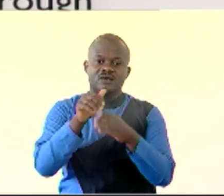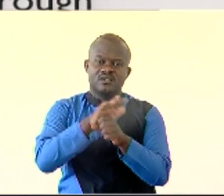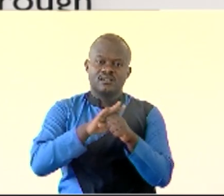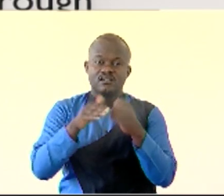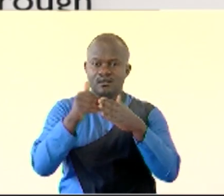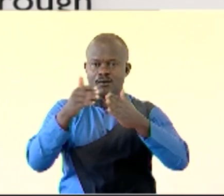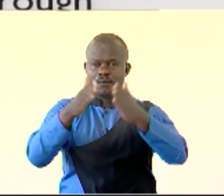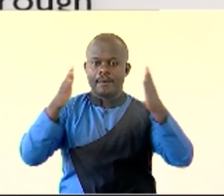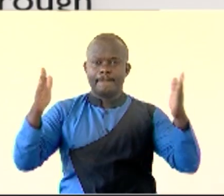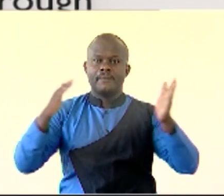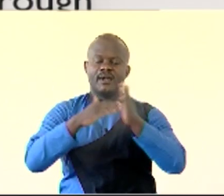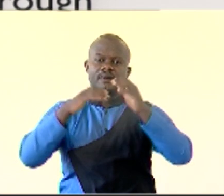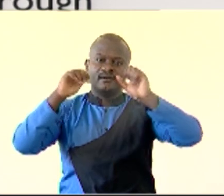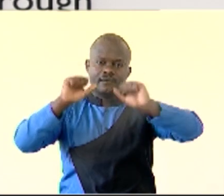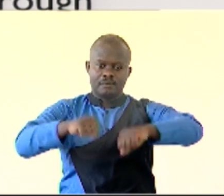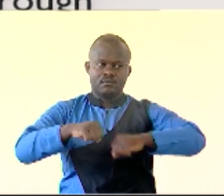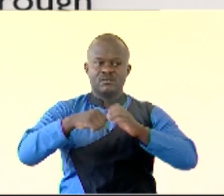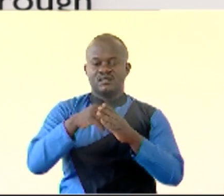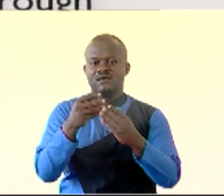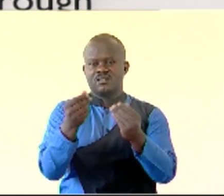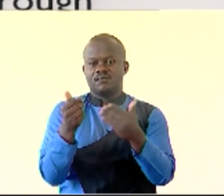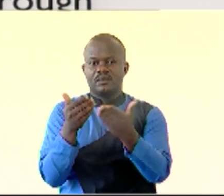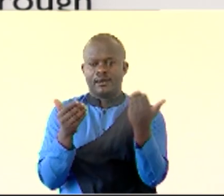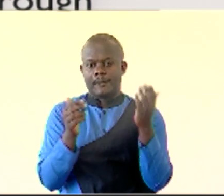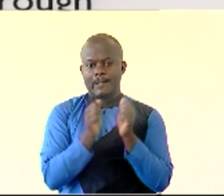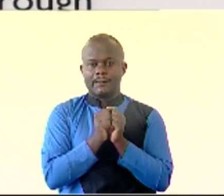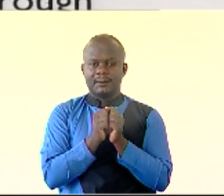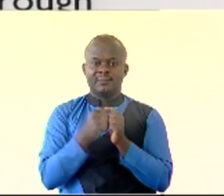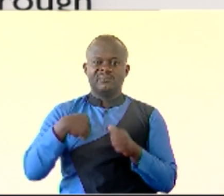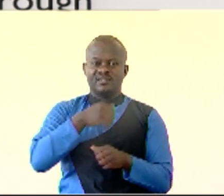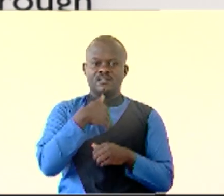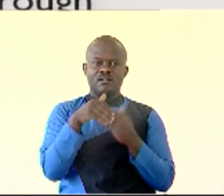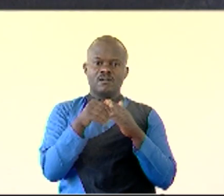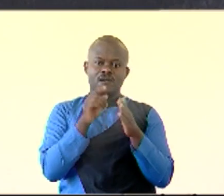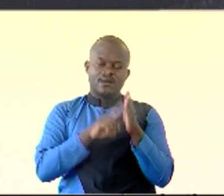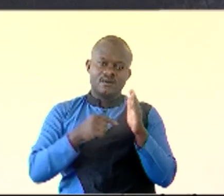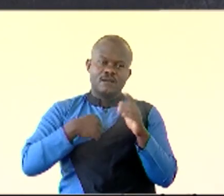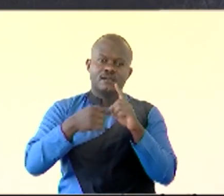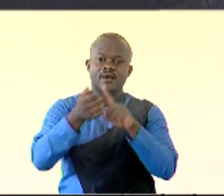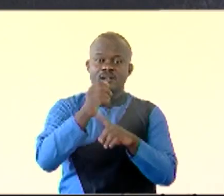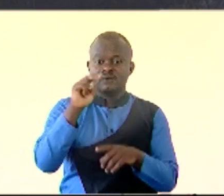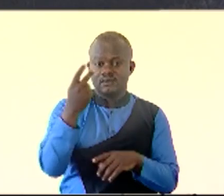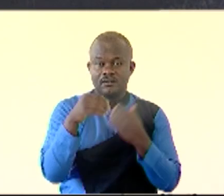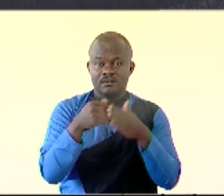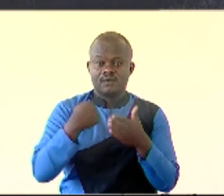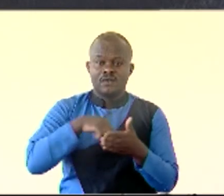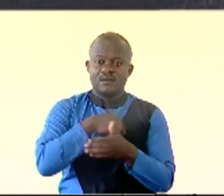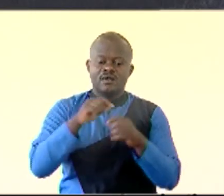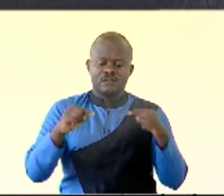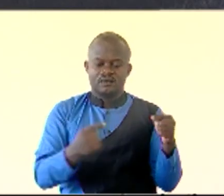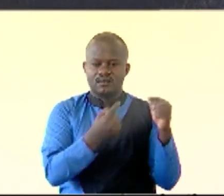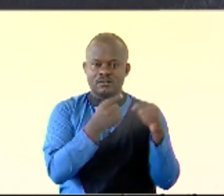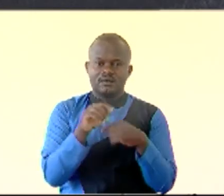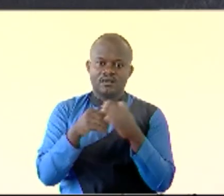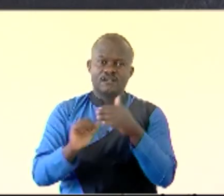opening and enables the wound to heal. We have now going to go to the second line of defense. We've been discussing about the first